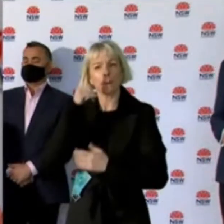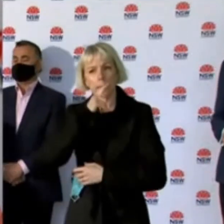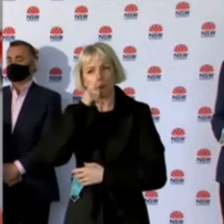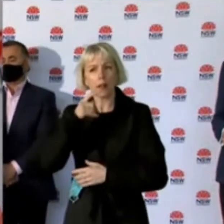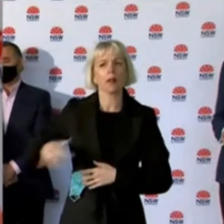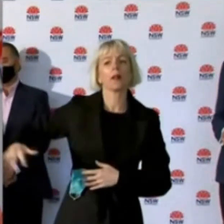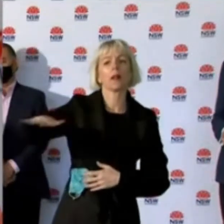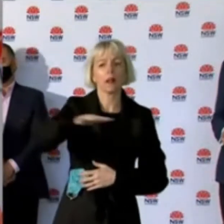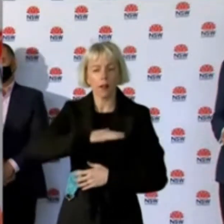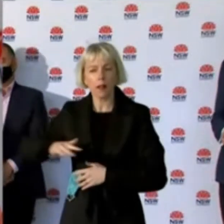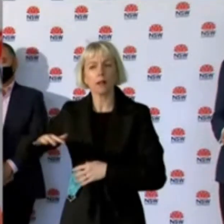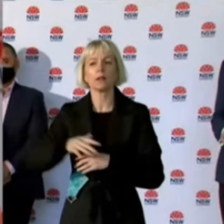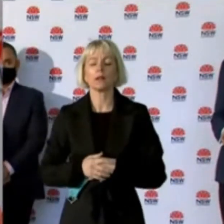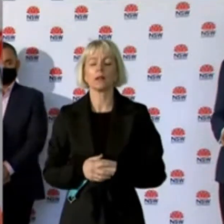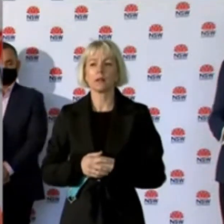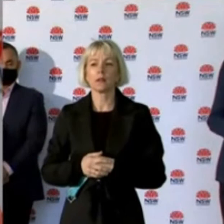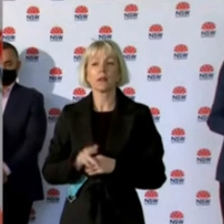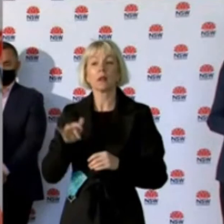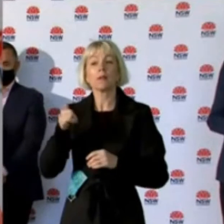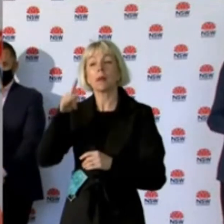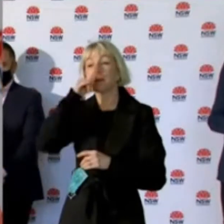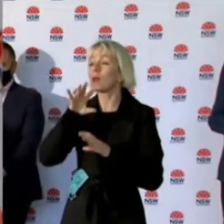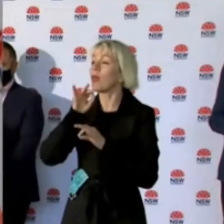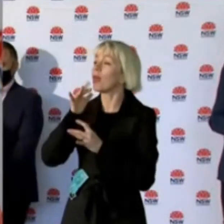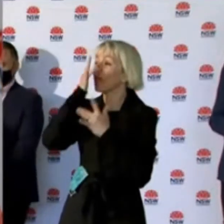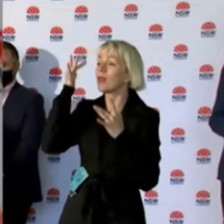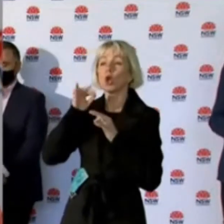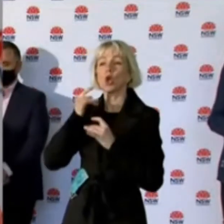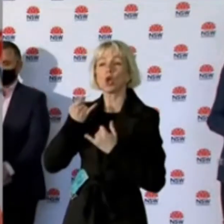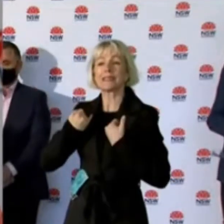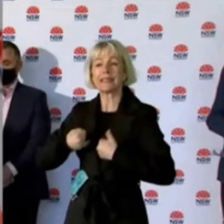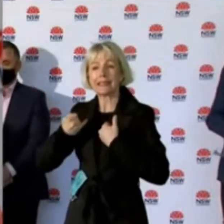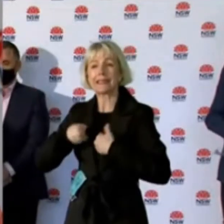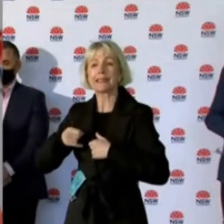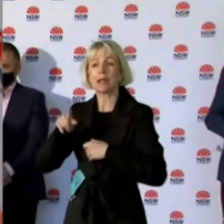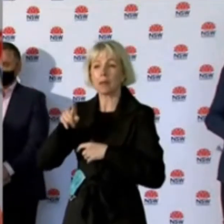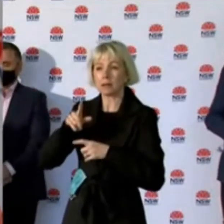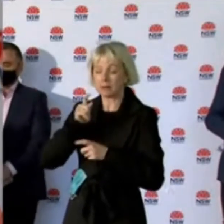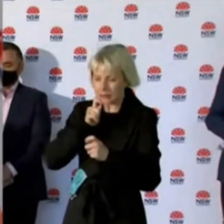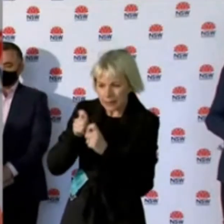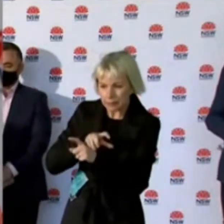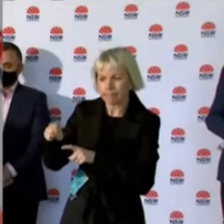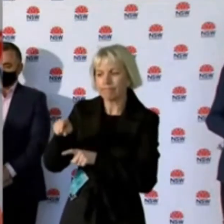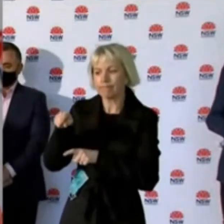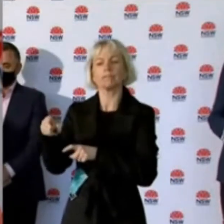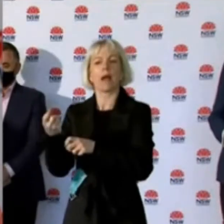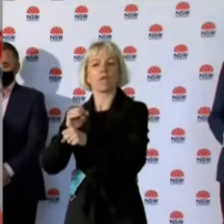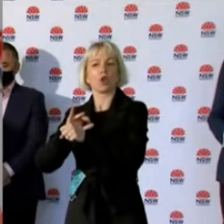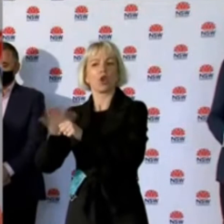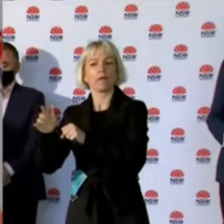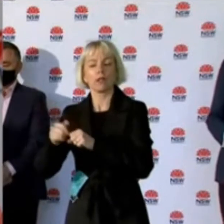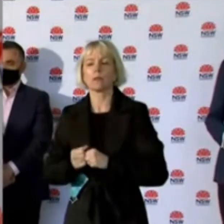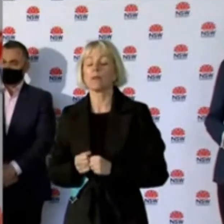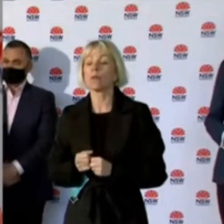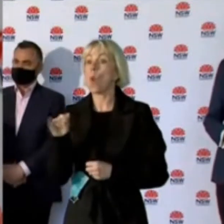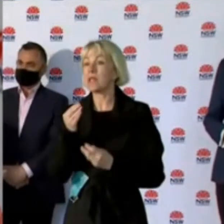the last couple of days, where our surveillance testing has identified a number of near misses for rural regional. We've intercepted people that have got the phone